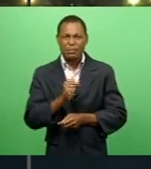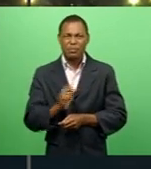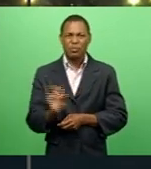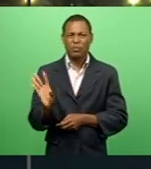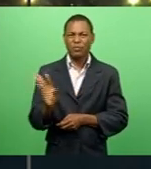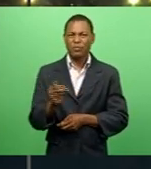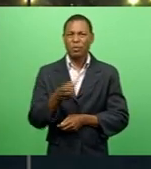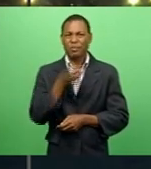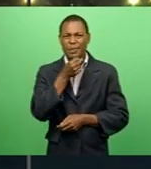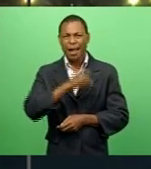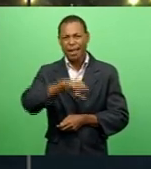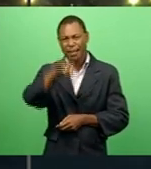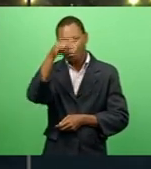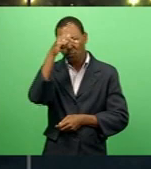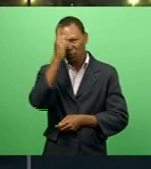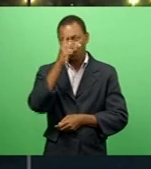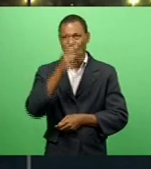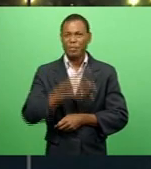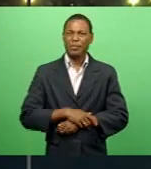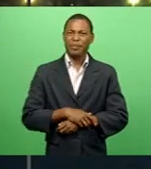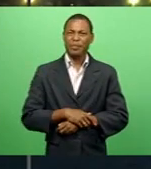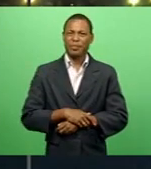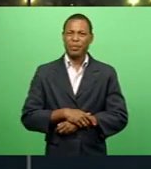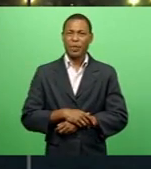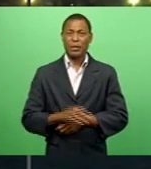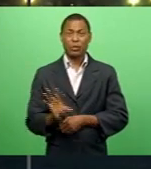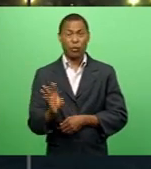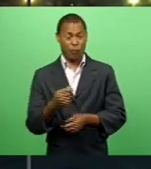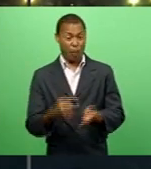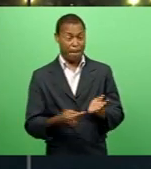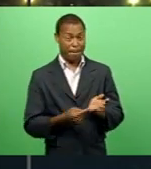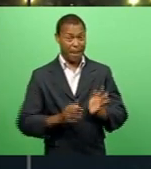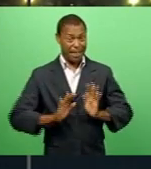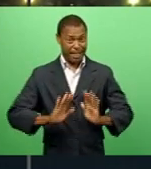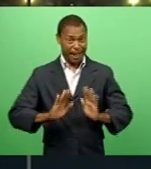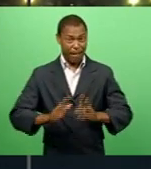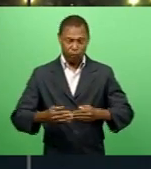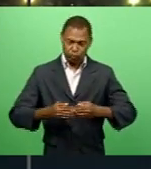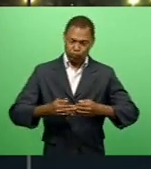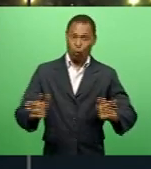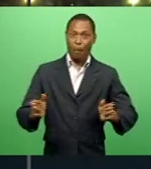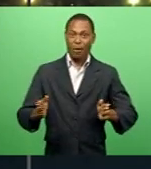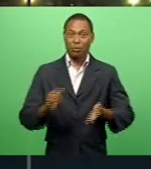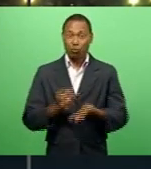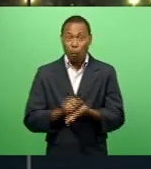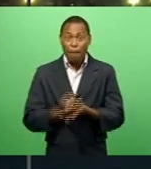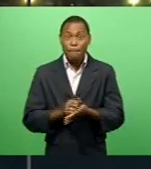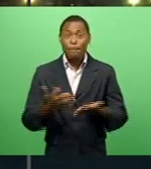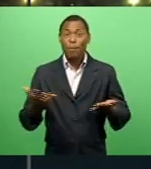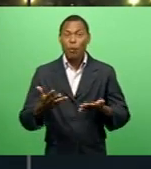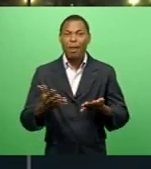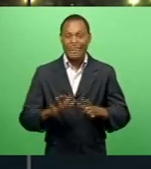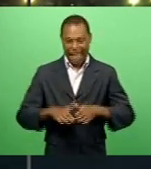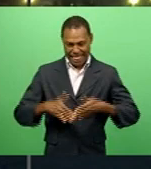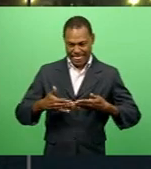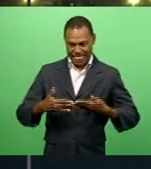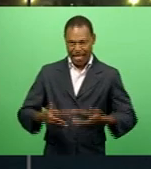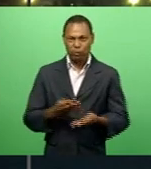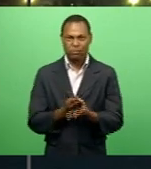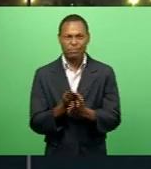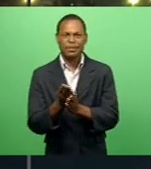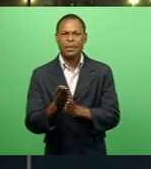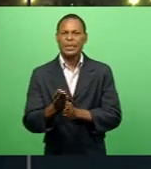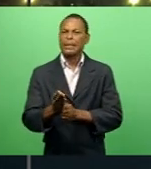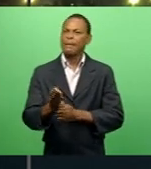is based in Vunisea, Kandavu. The Tailevu lad opened a store a year ago, and it now serves hundreds on the